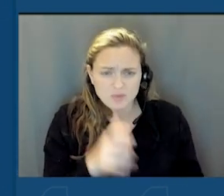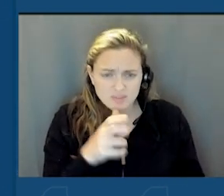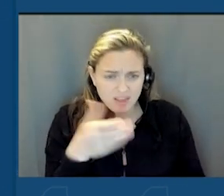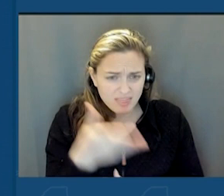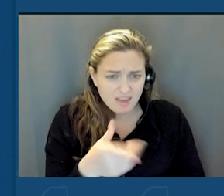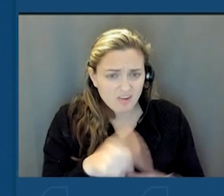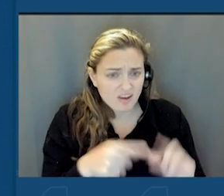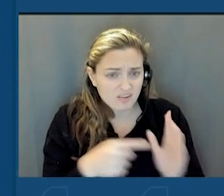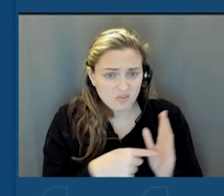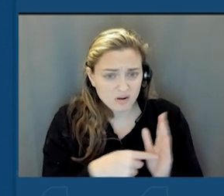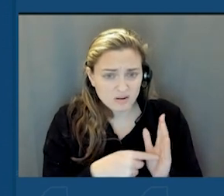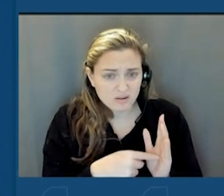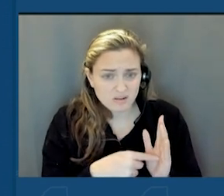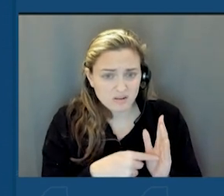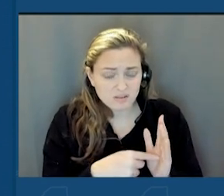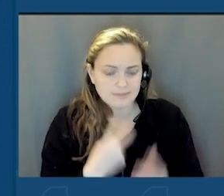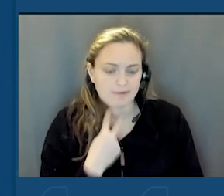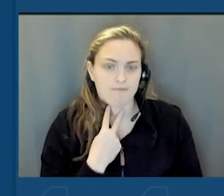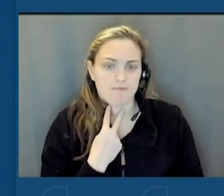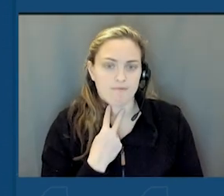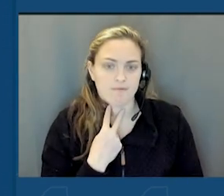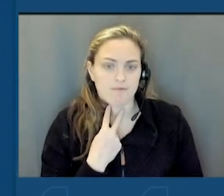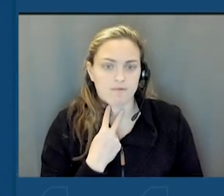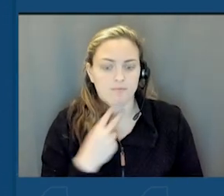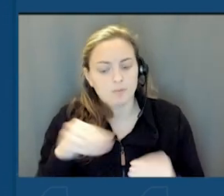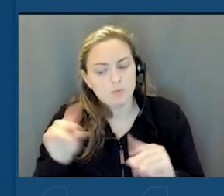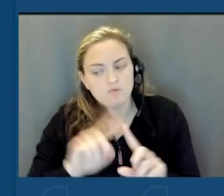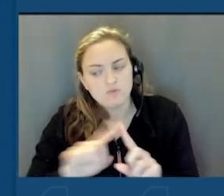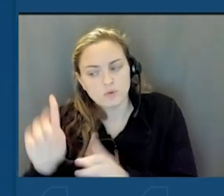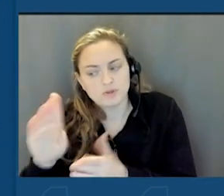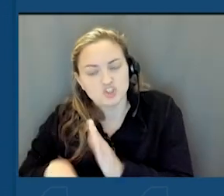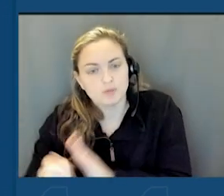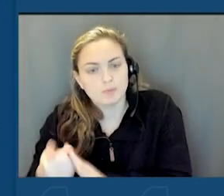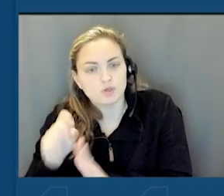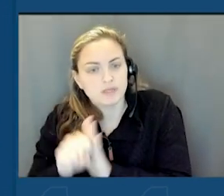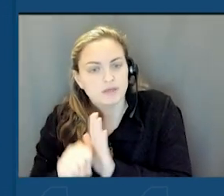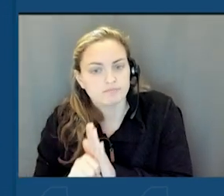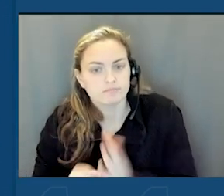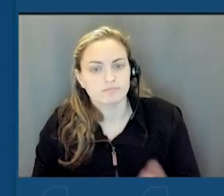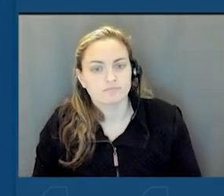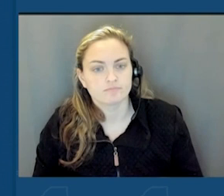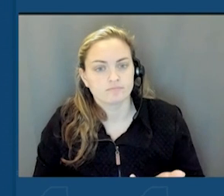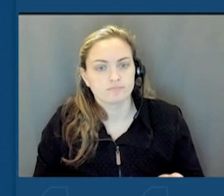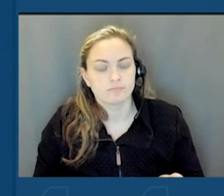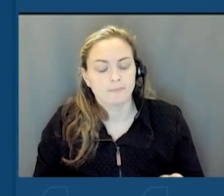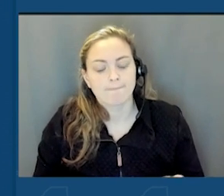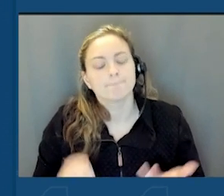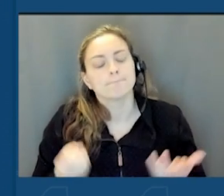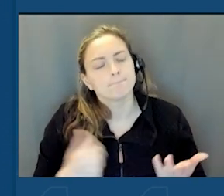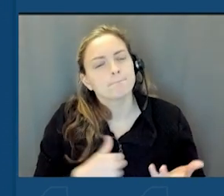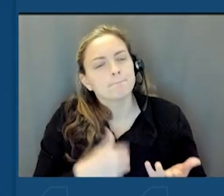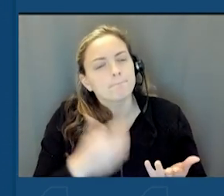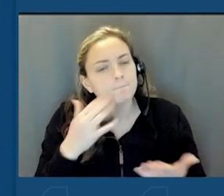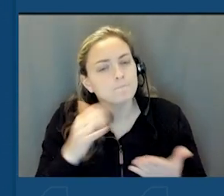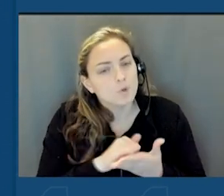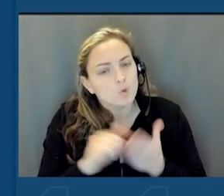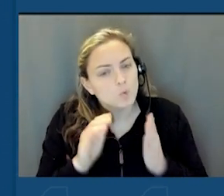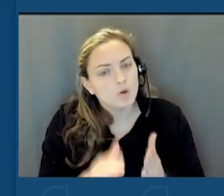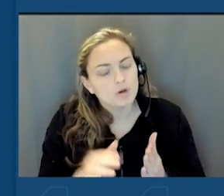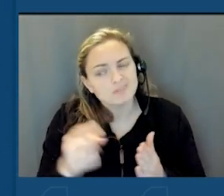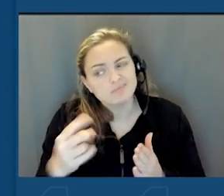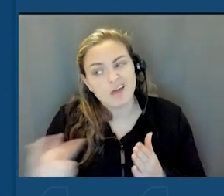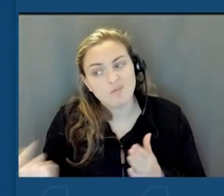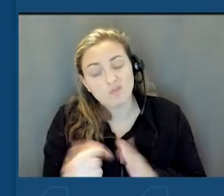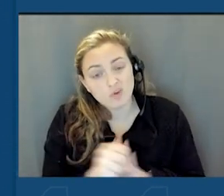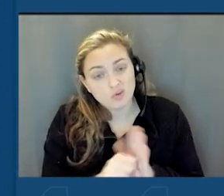it, they're stuck as well, and they might go to a cheaper state altogether. And so we know that New Yorkers, half of all New Yorkers